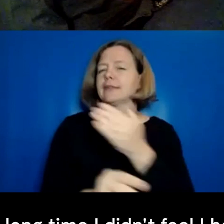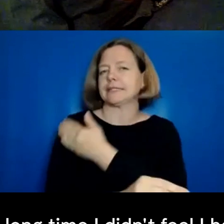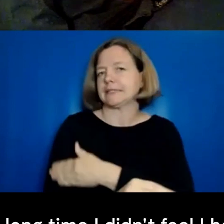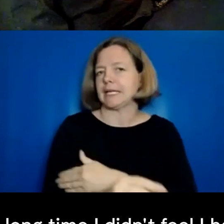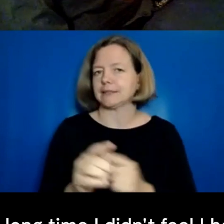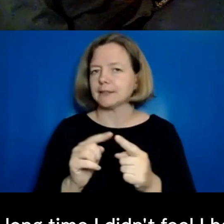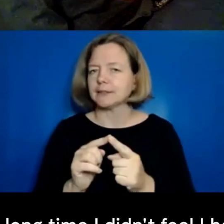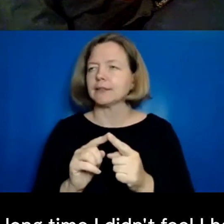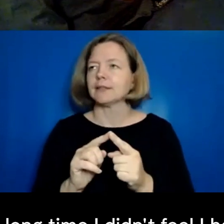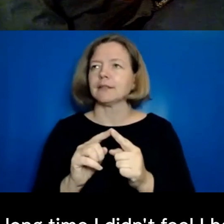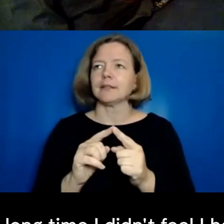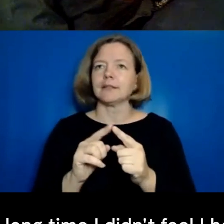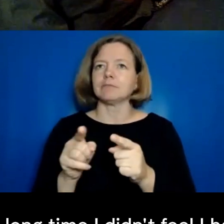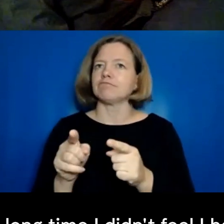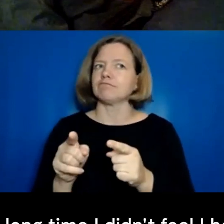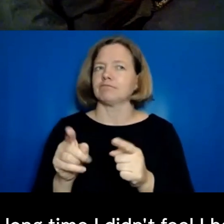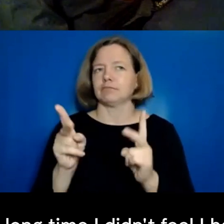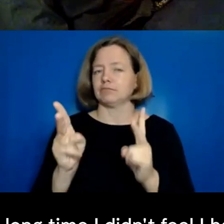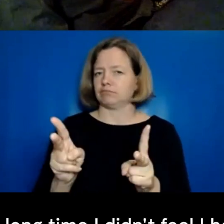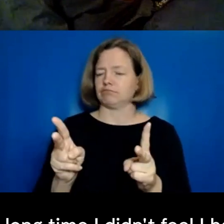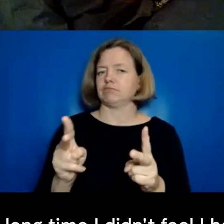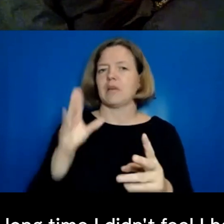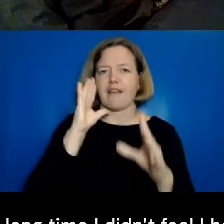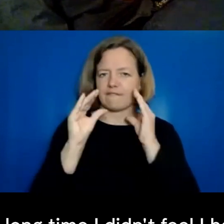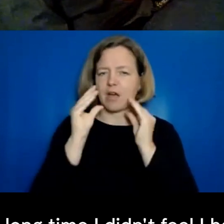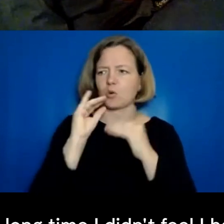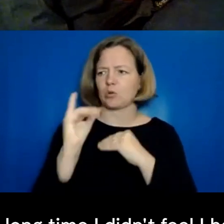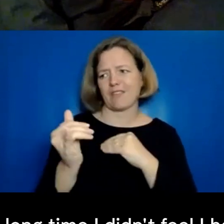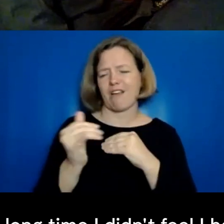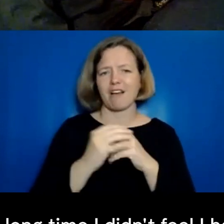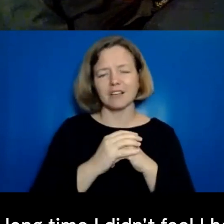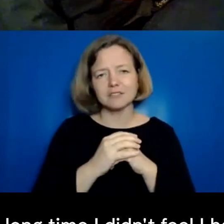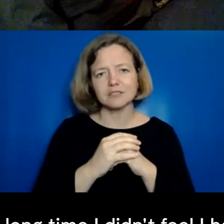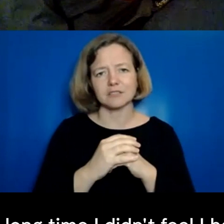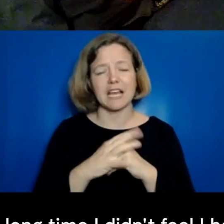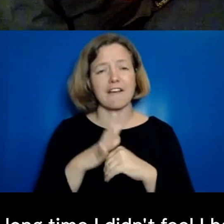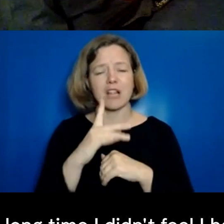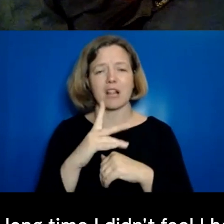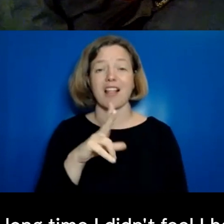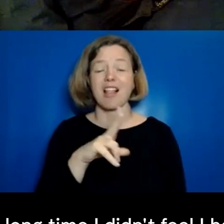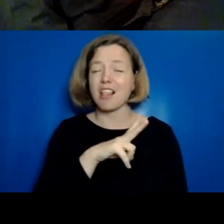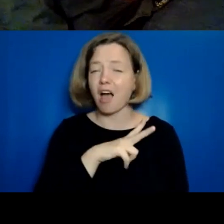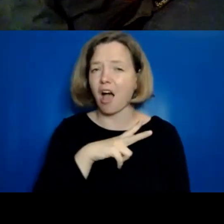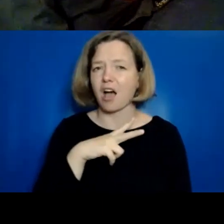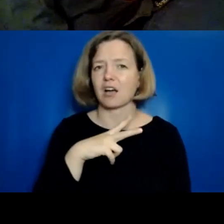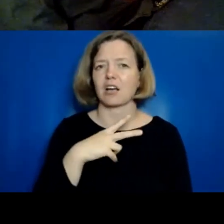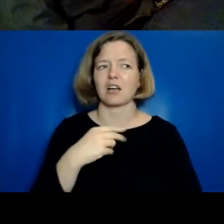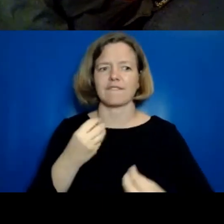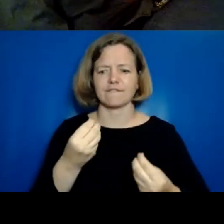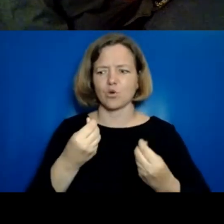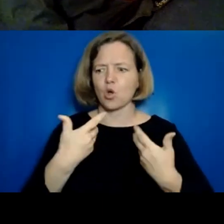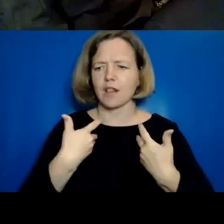experience that for a long time I didn't feel I have the right to identify as disabled,